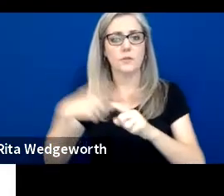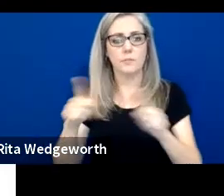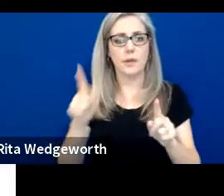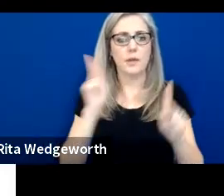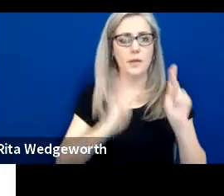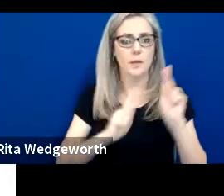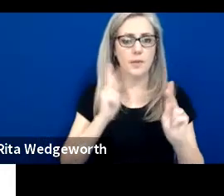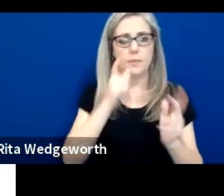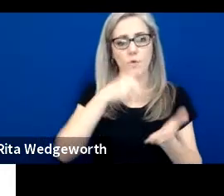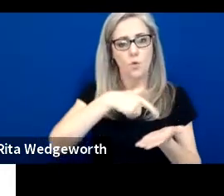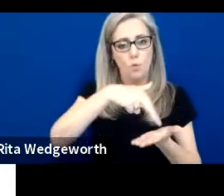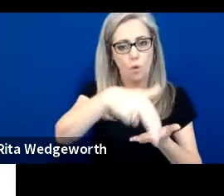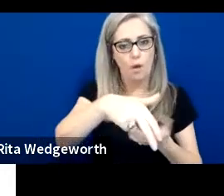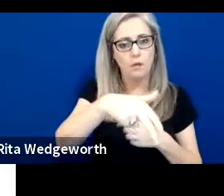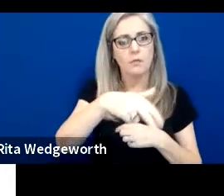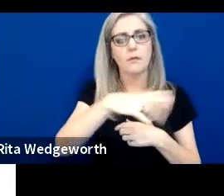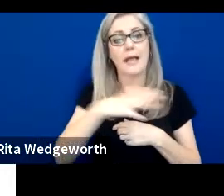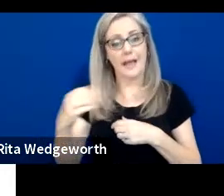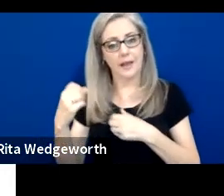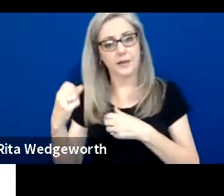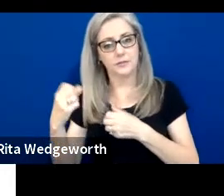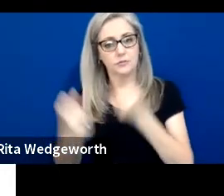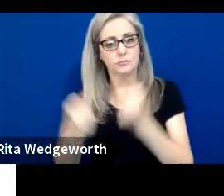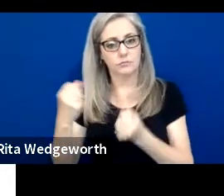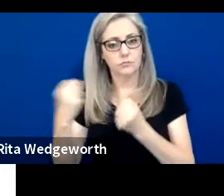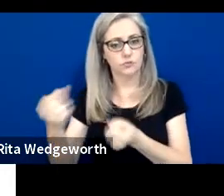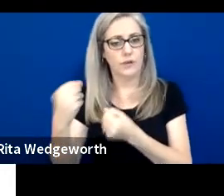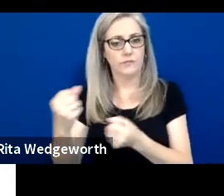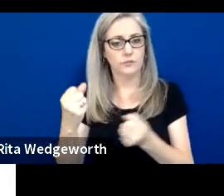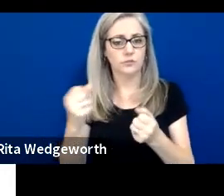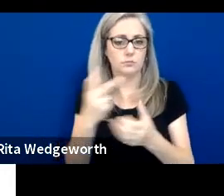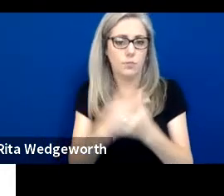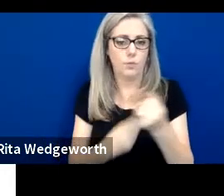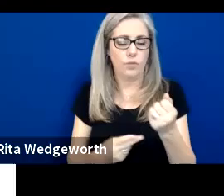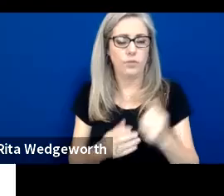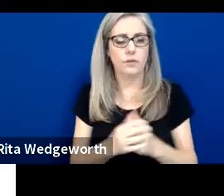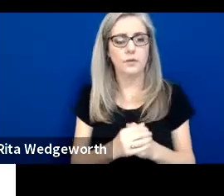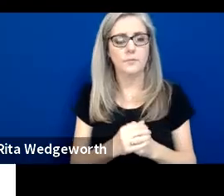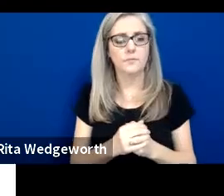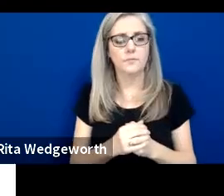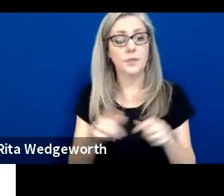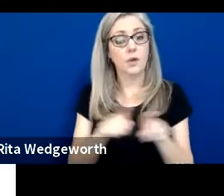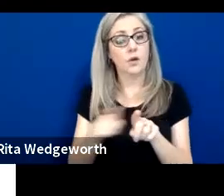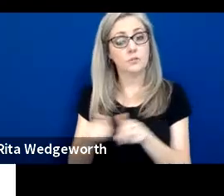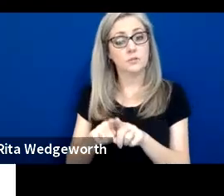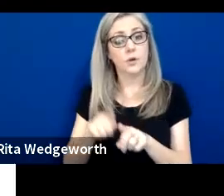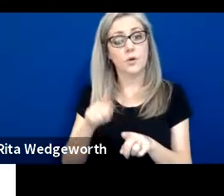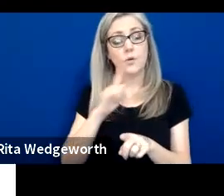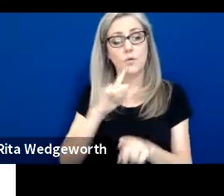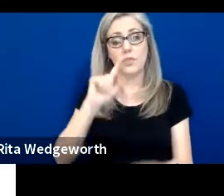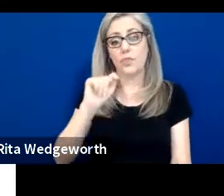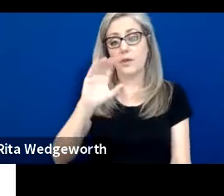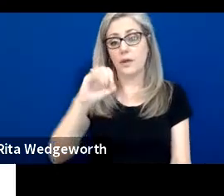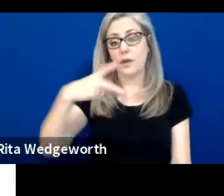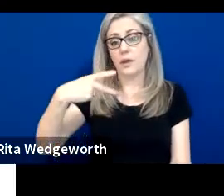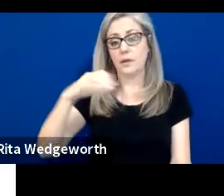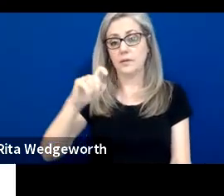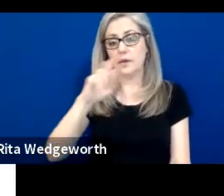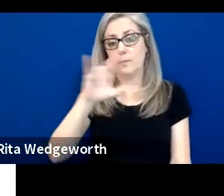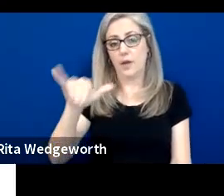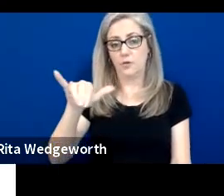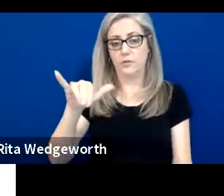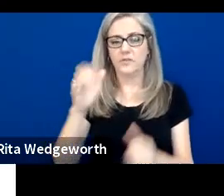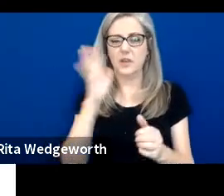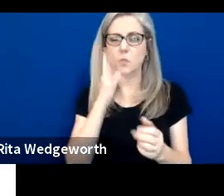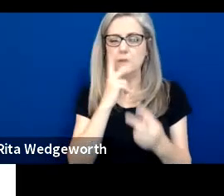vehicles. A big factor here is the topography. As we'll be able to see on